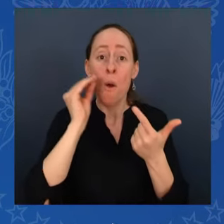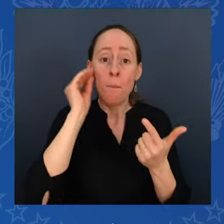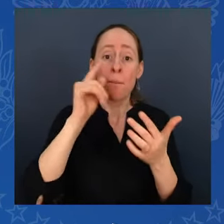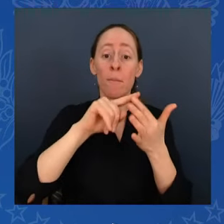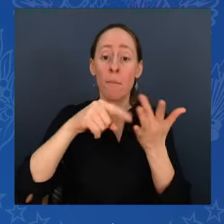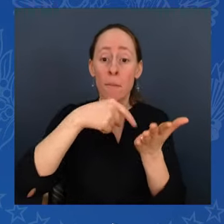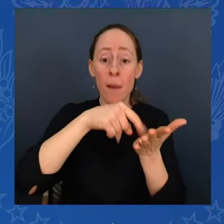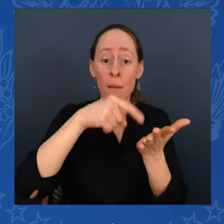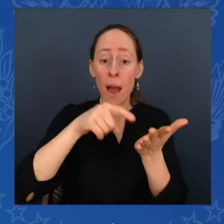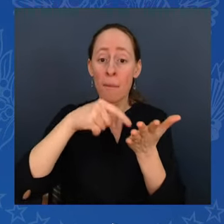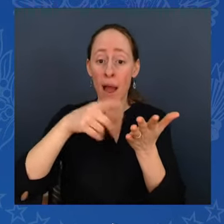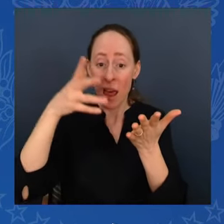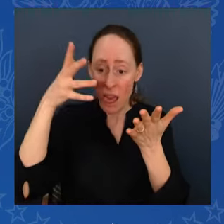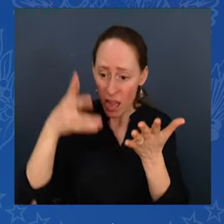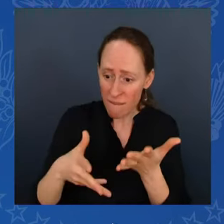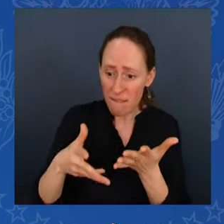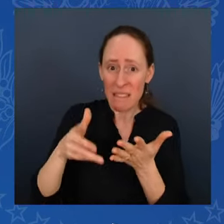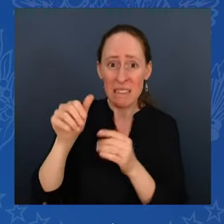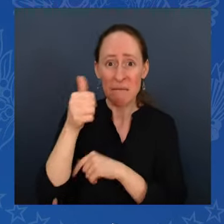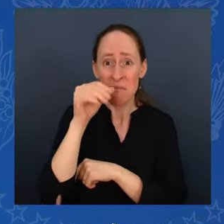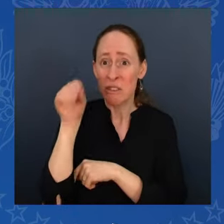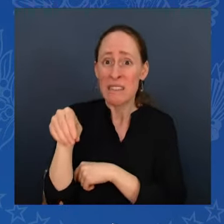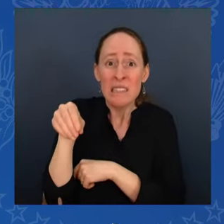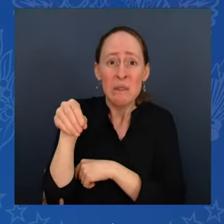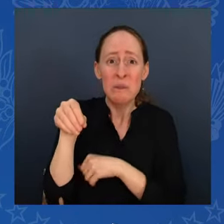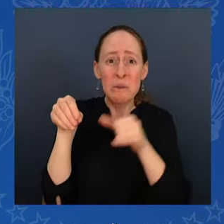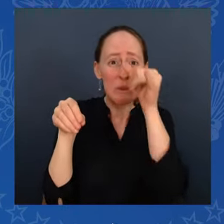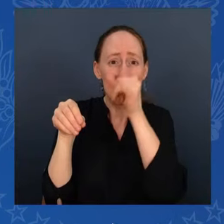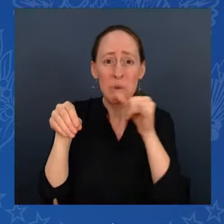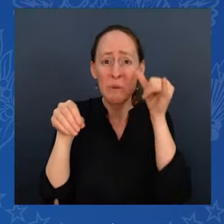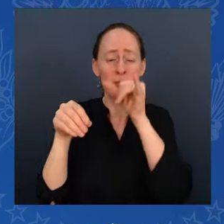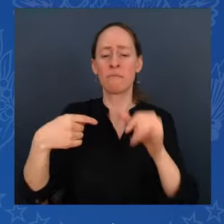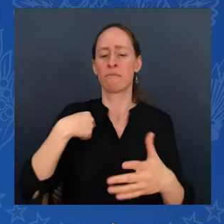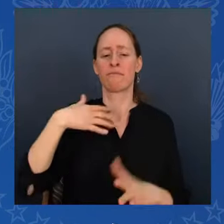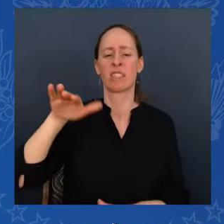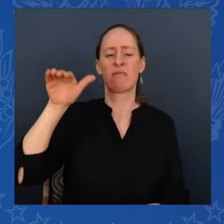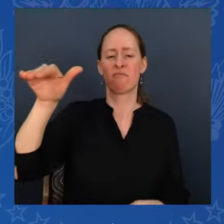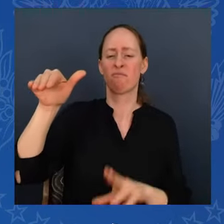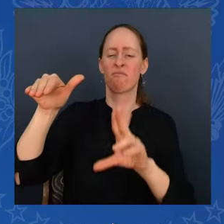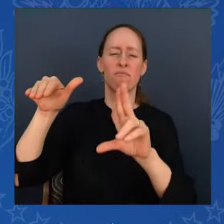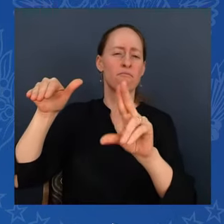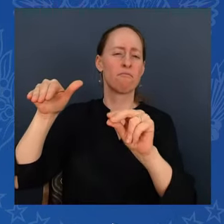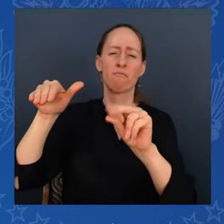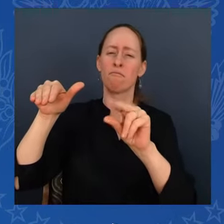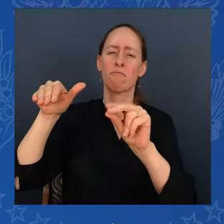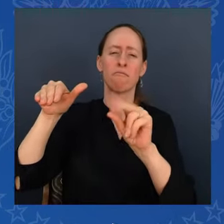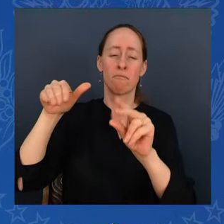under my authority, have the department cut that to 5% for undergraduate loans.